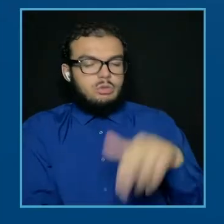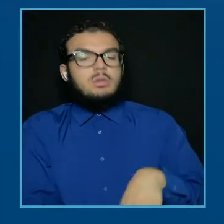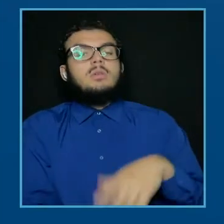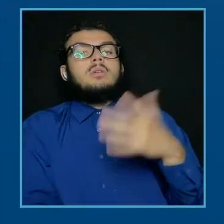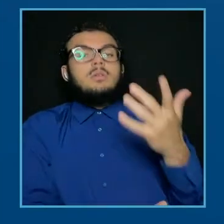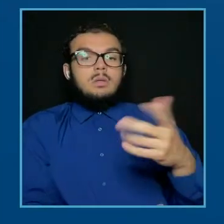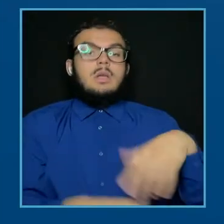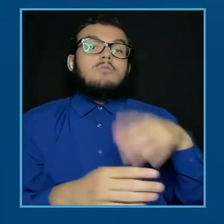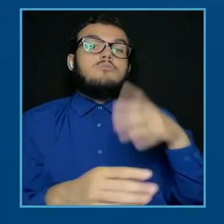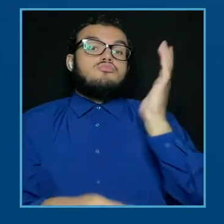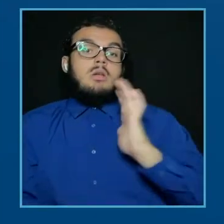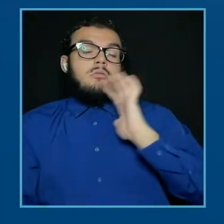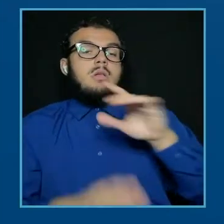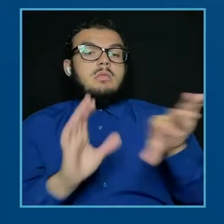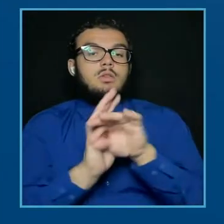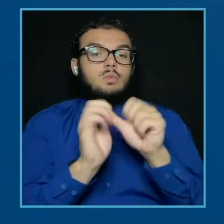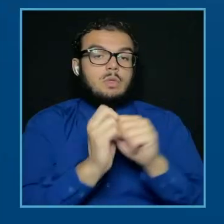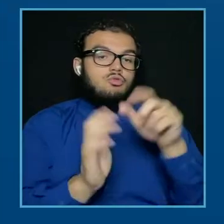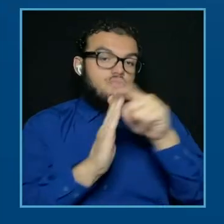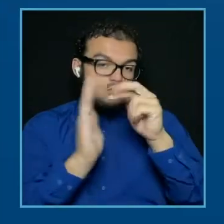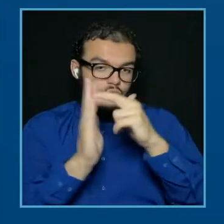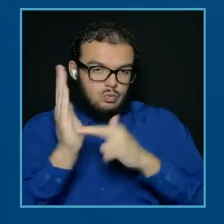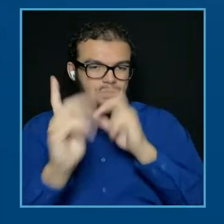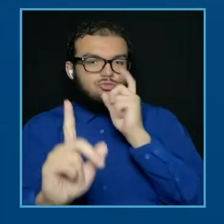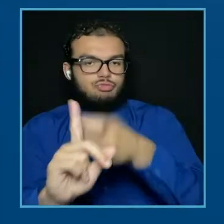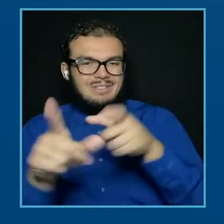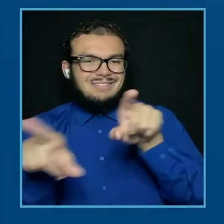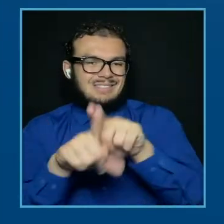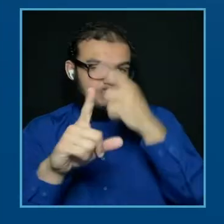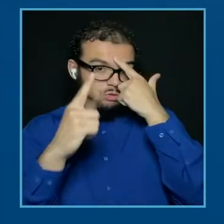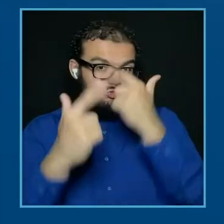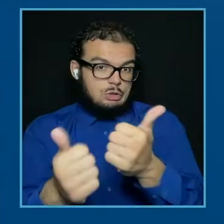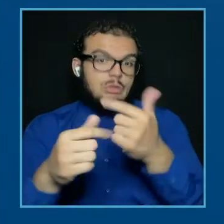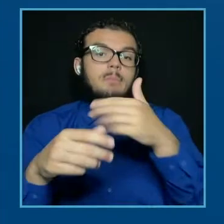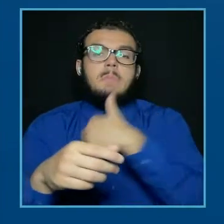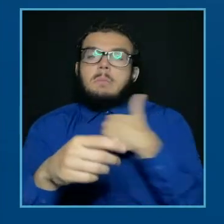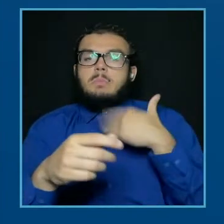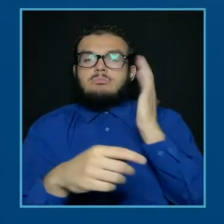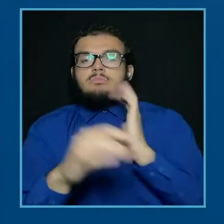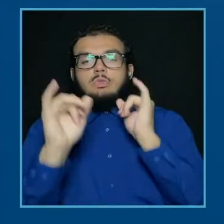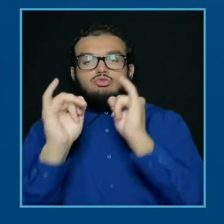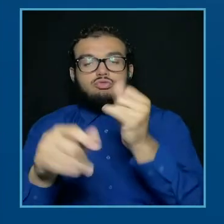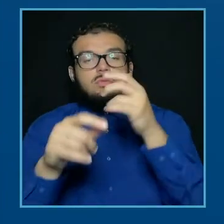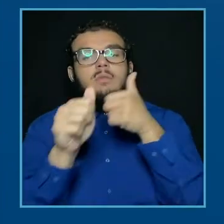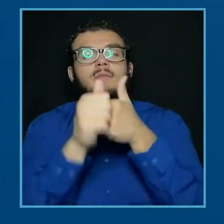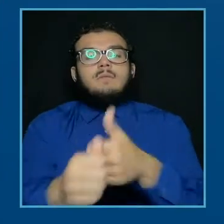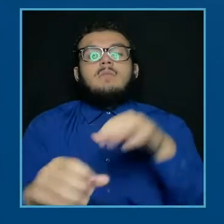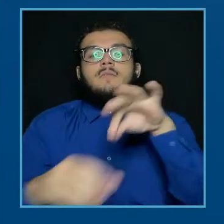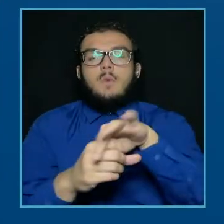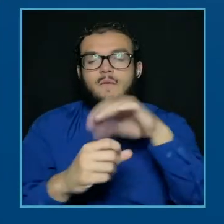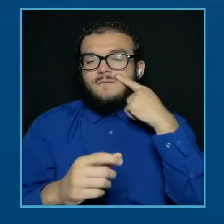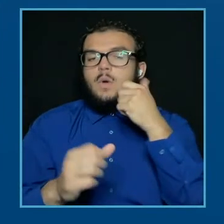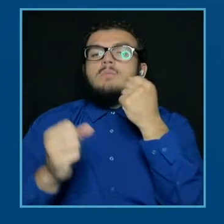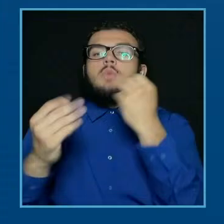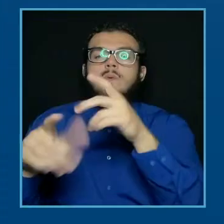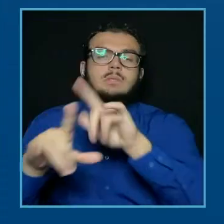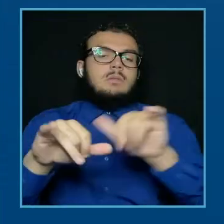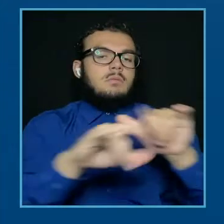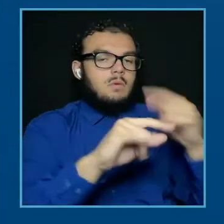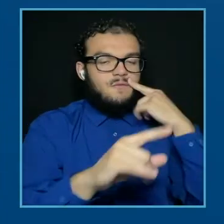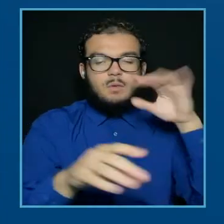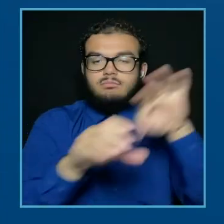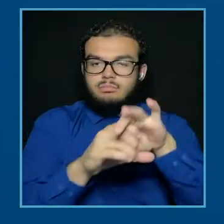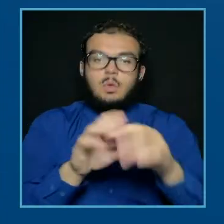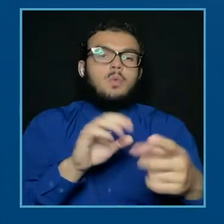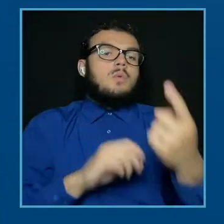prior elections with rules granting the chair the same discretion, members were instructed to vote for multiple candidates at once for the purpose of electing multiple